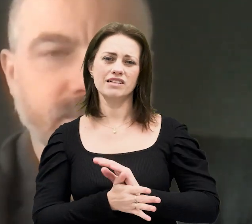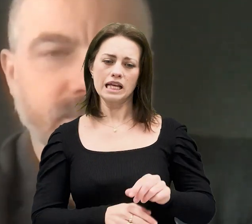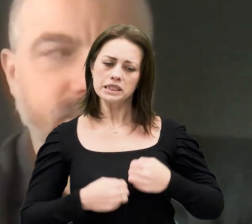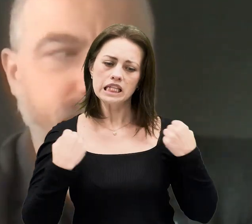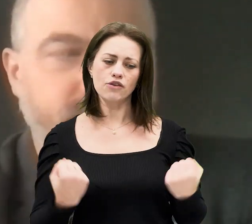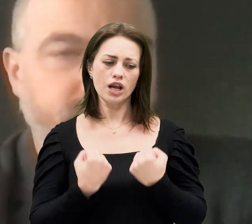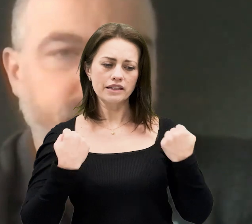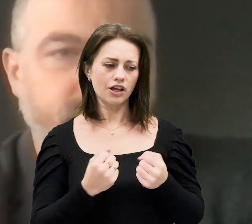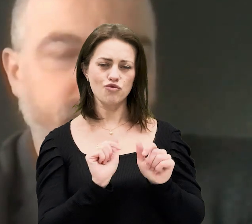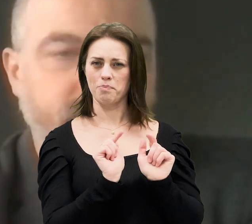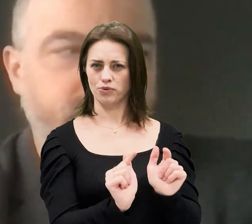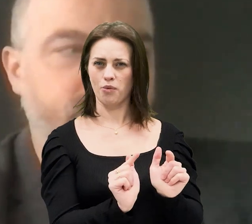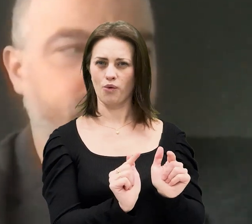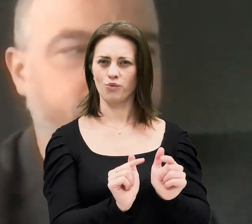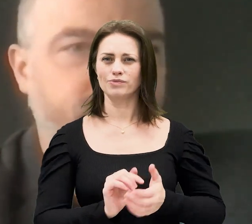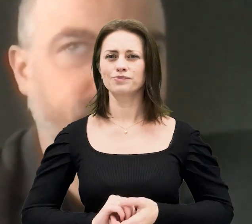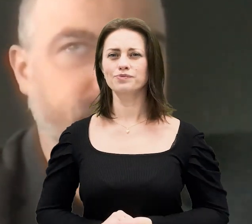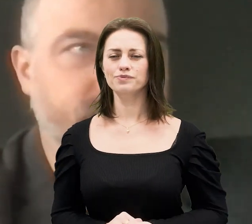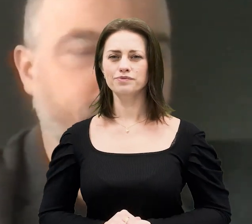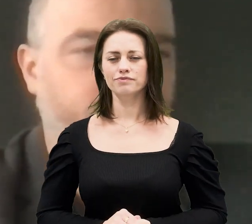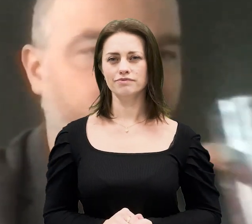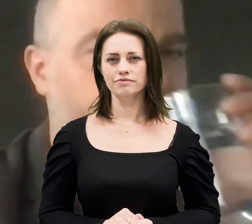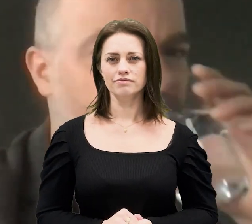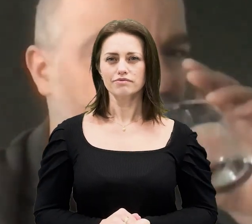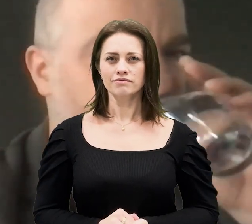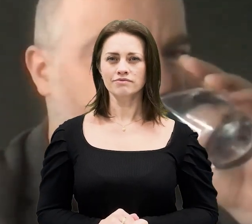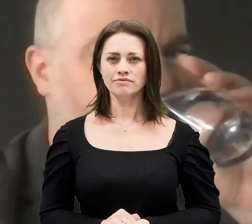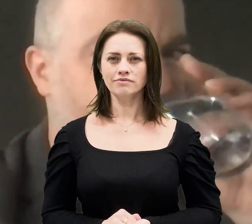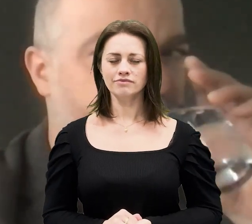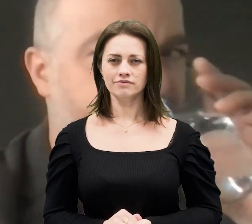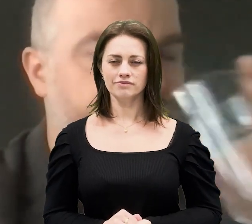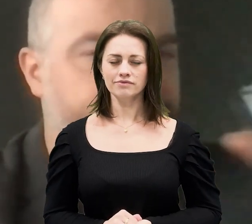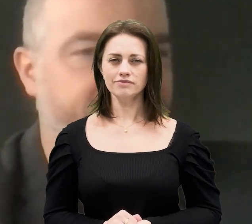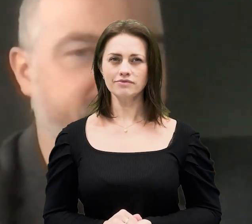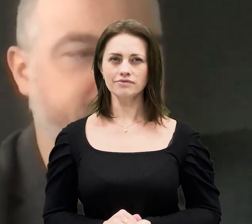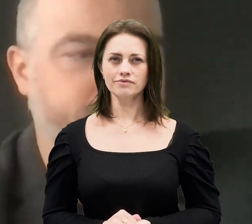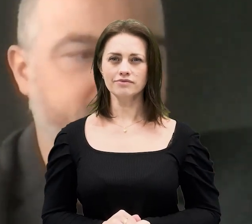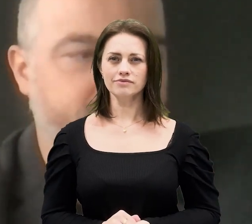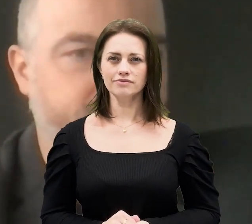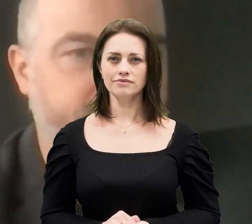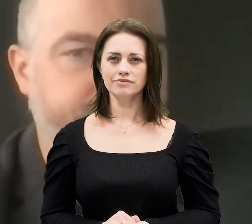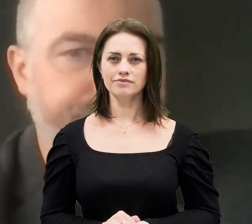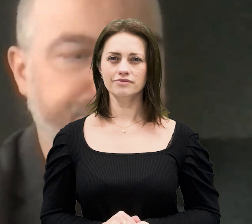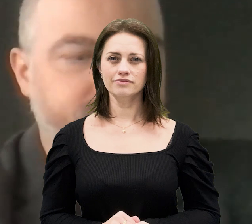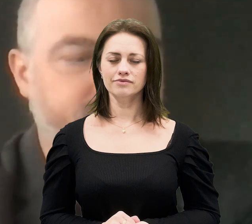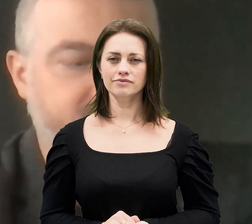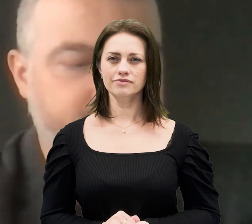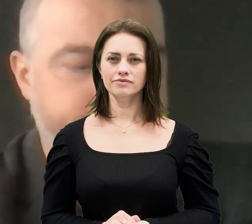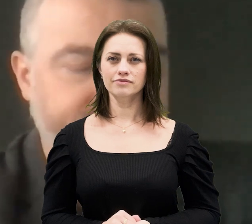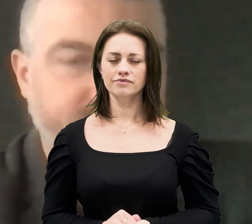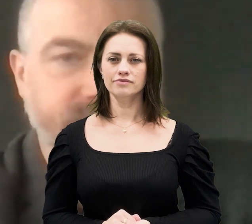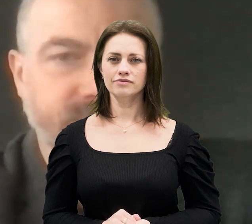long been marginalized at our university and in our country.